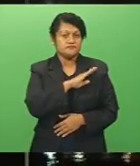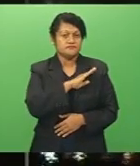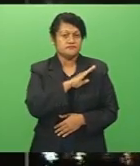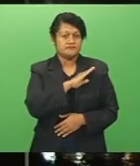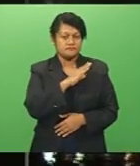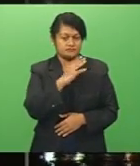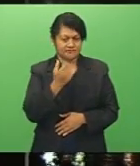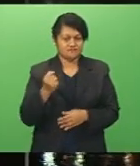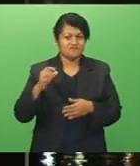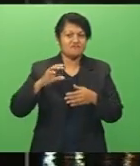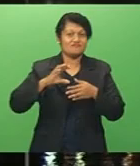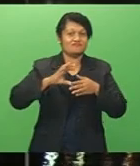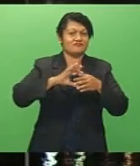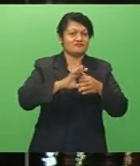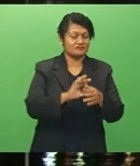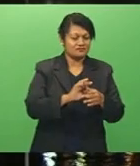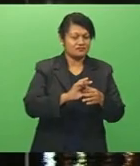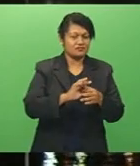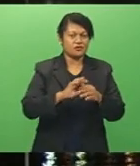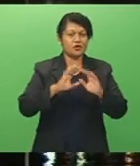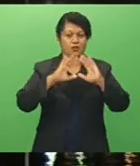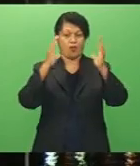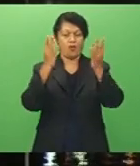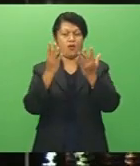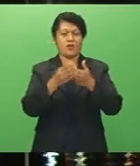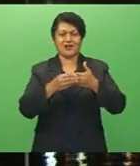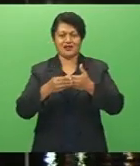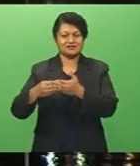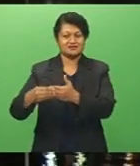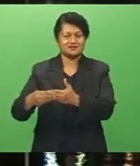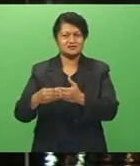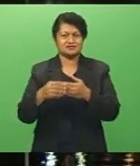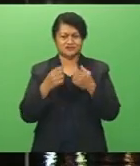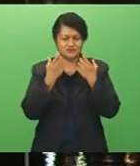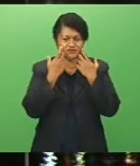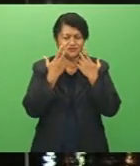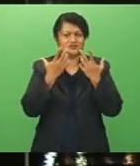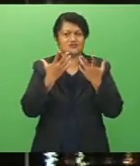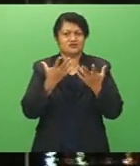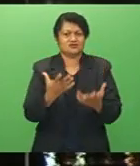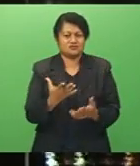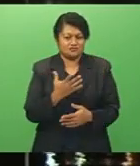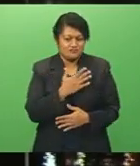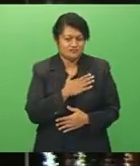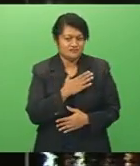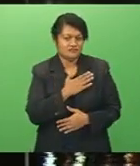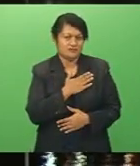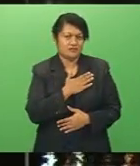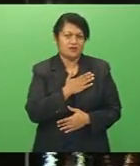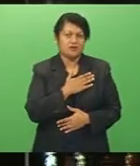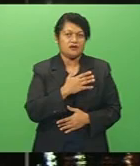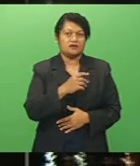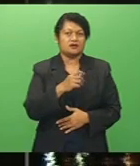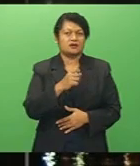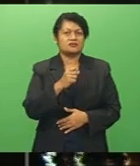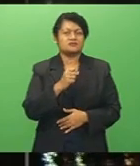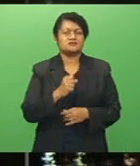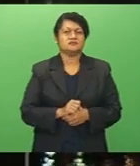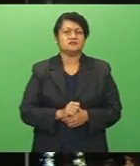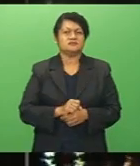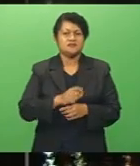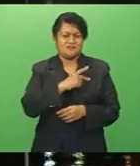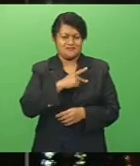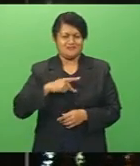has joined world leaders in paying tribute to Prince Philip, husband of Queen Elizabeth II. The